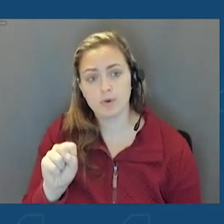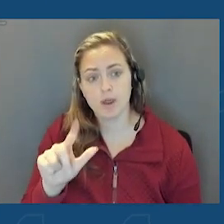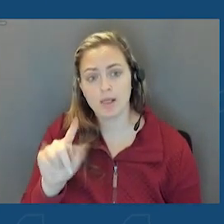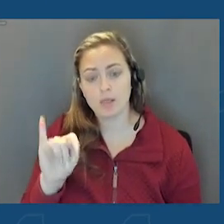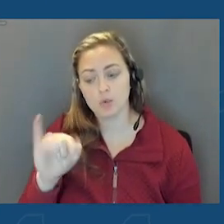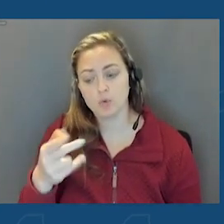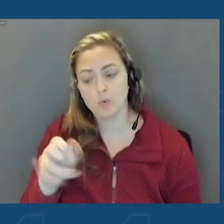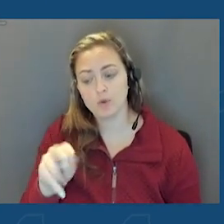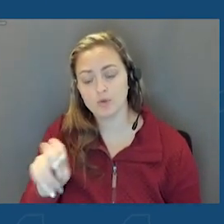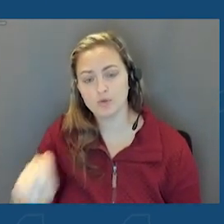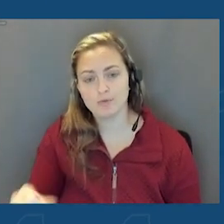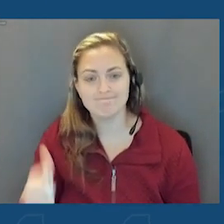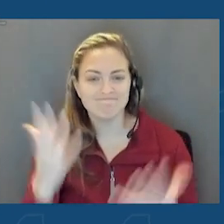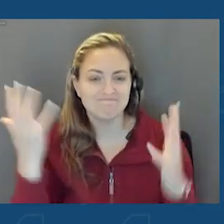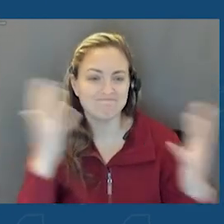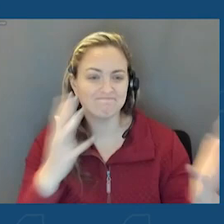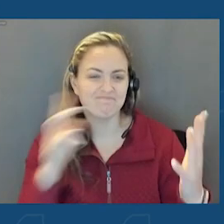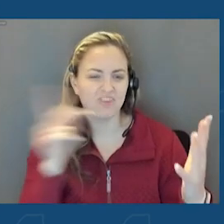them.